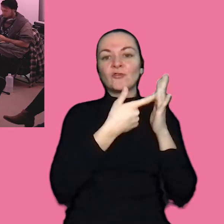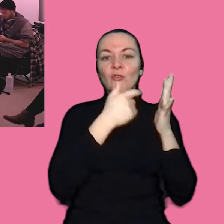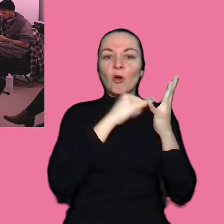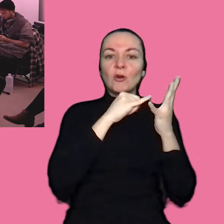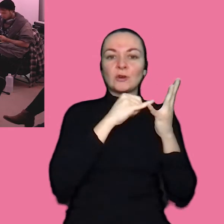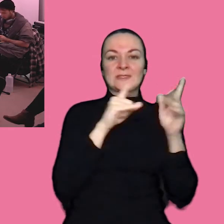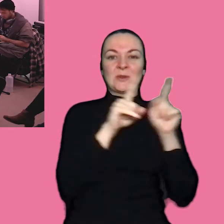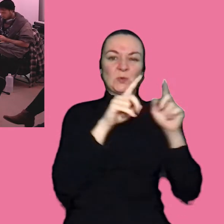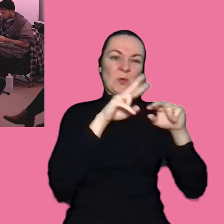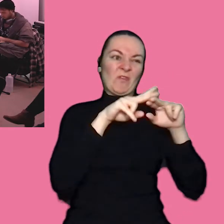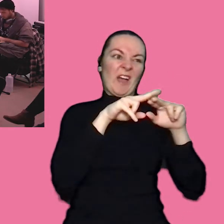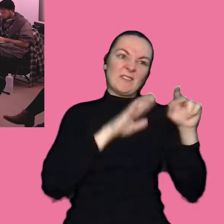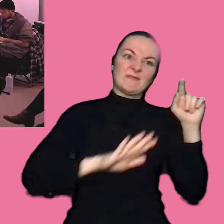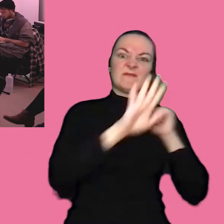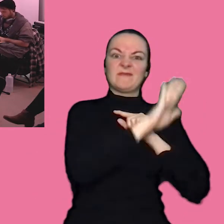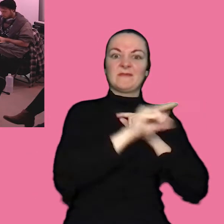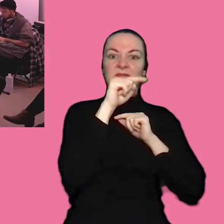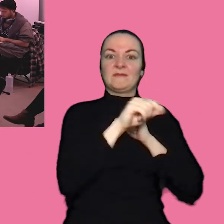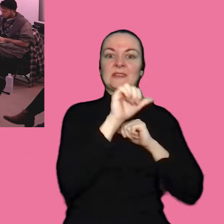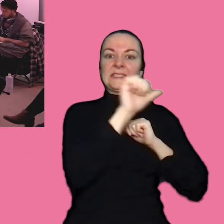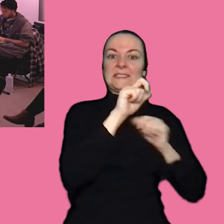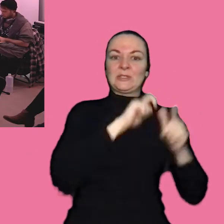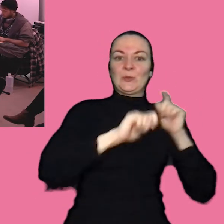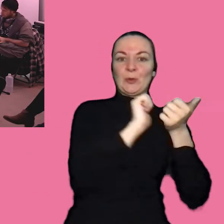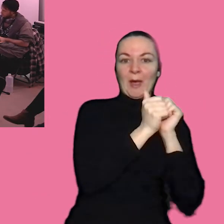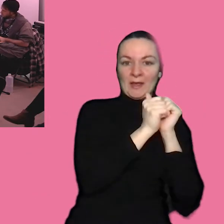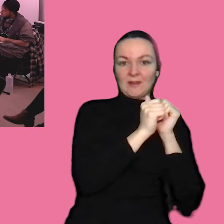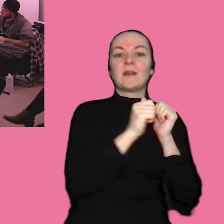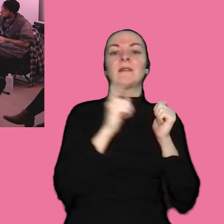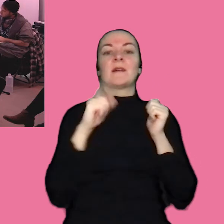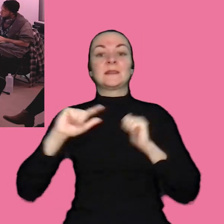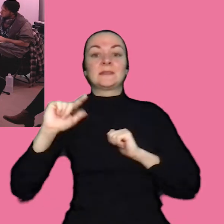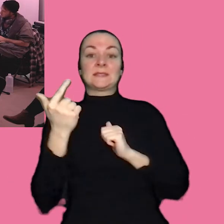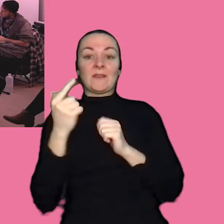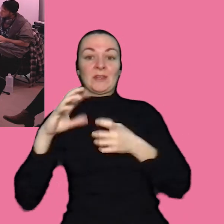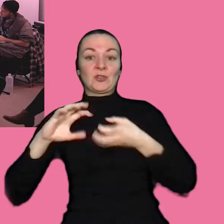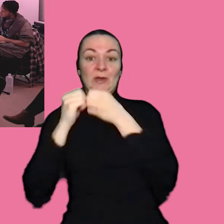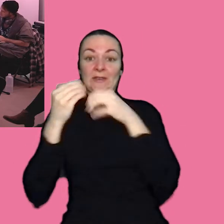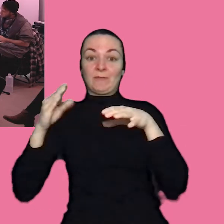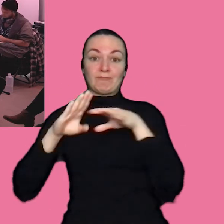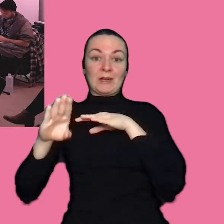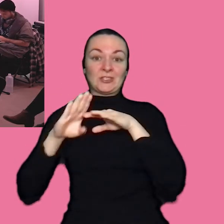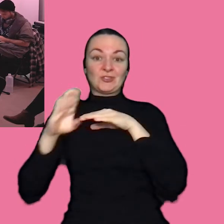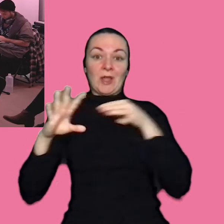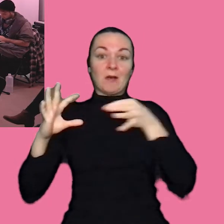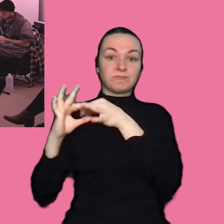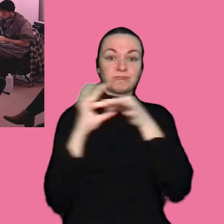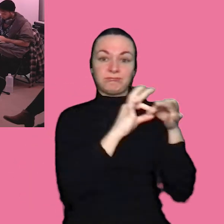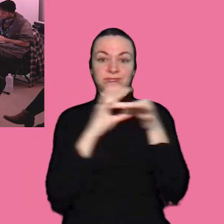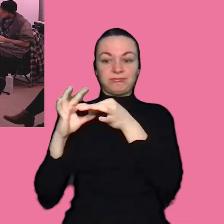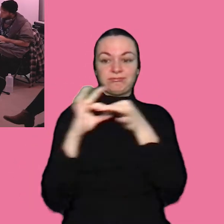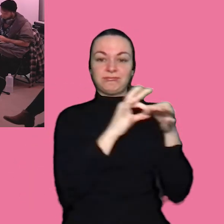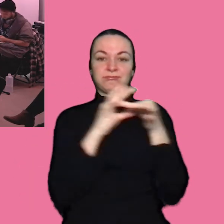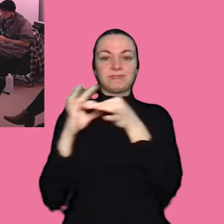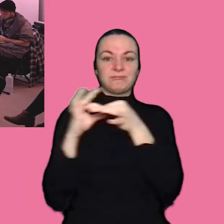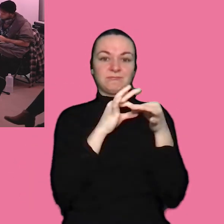and Kinross, and northeast of Fife. So we've got 6 community partners and 7 creative practitioners that are collaborating